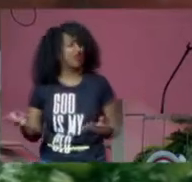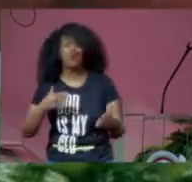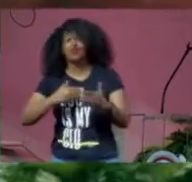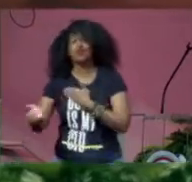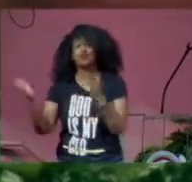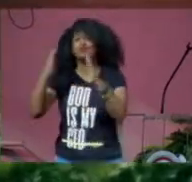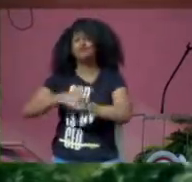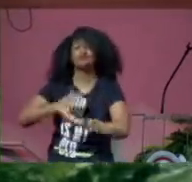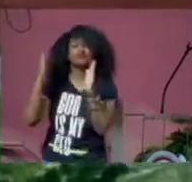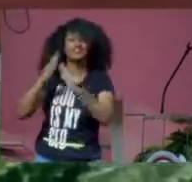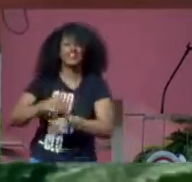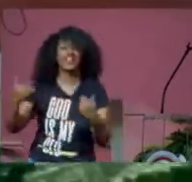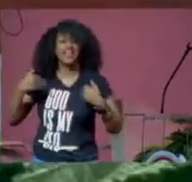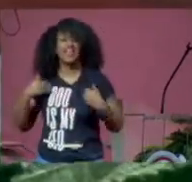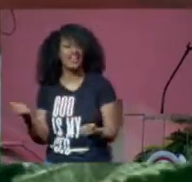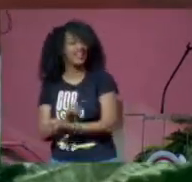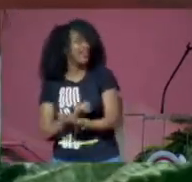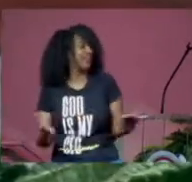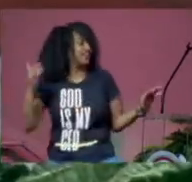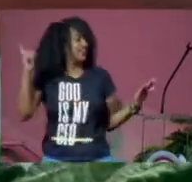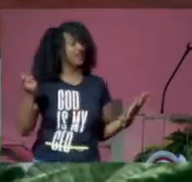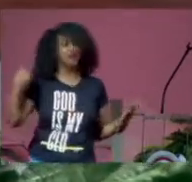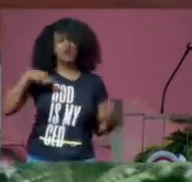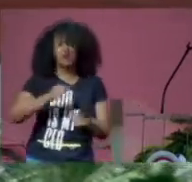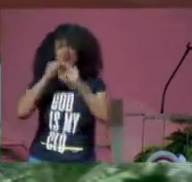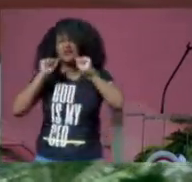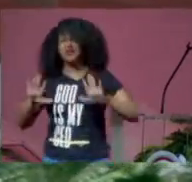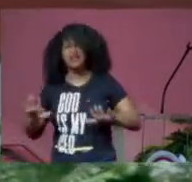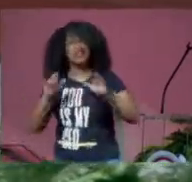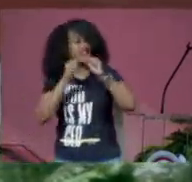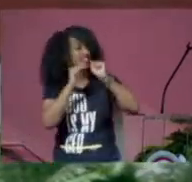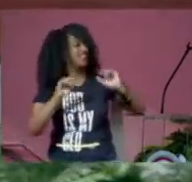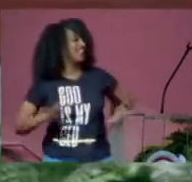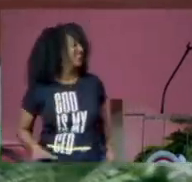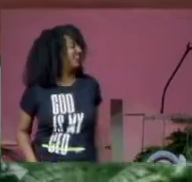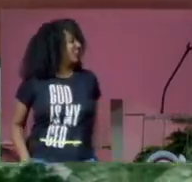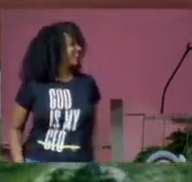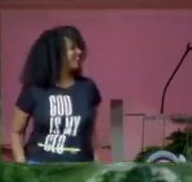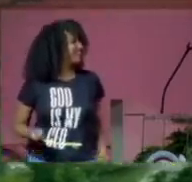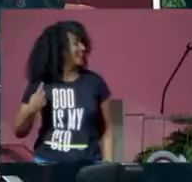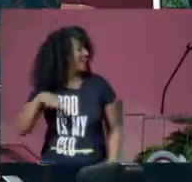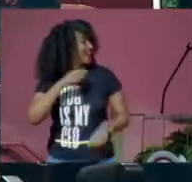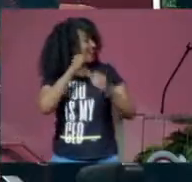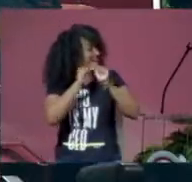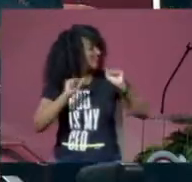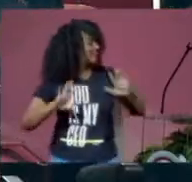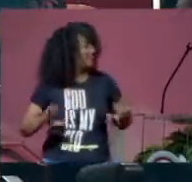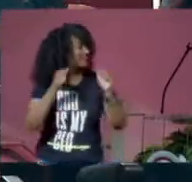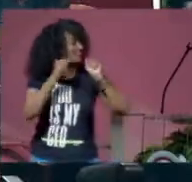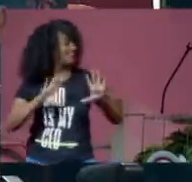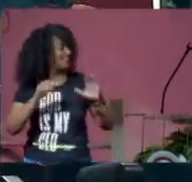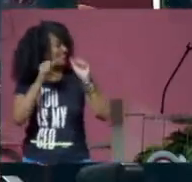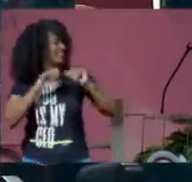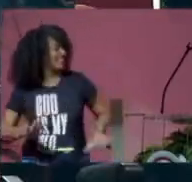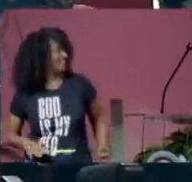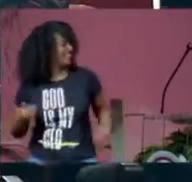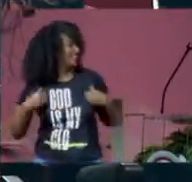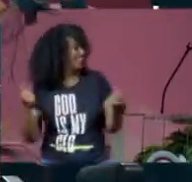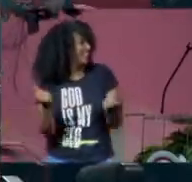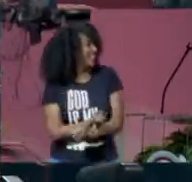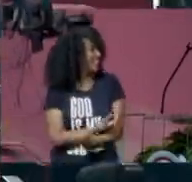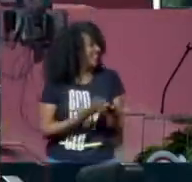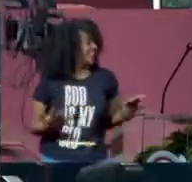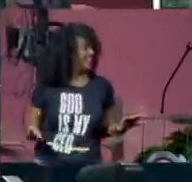We got everything we need. We bless, we bless, we bless, we bless. I got everything we need. We bless, we bless, we bless, we bless.